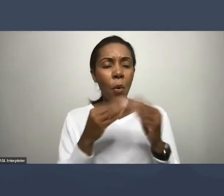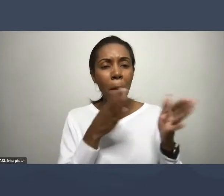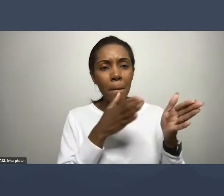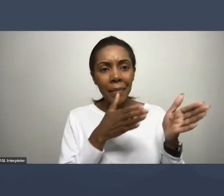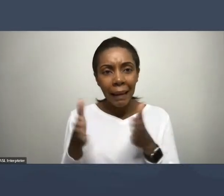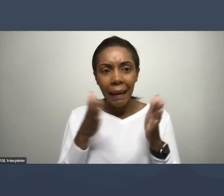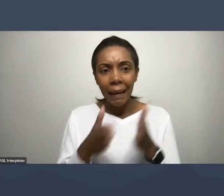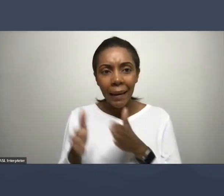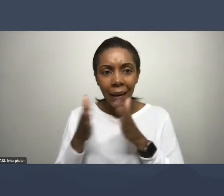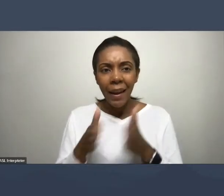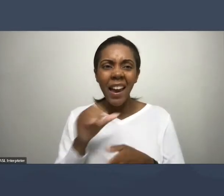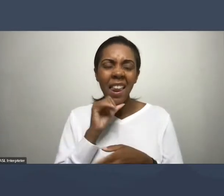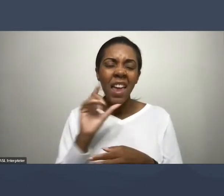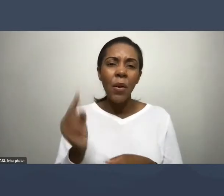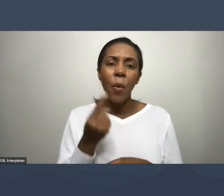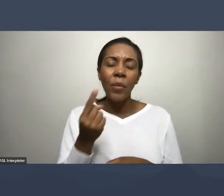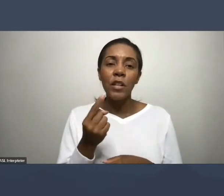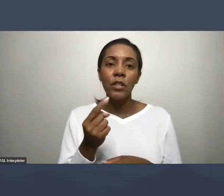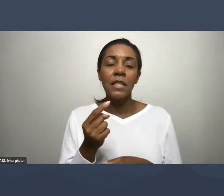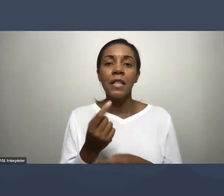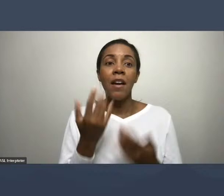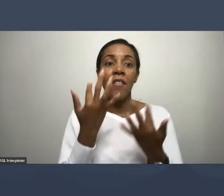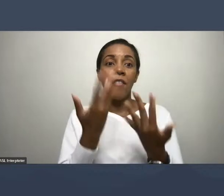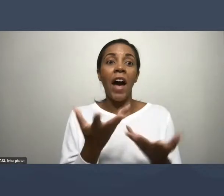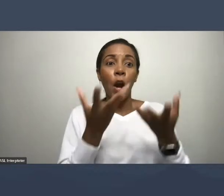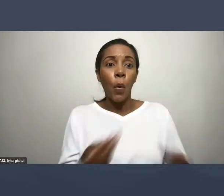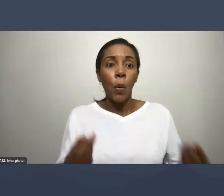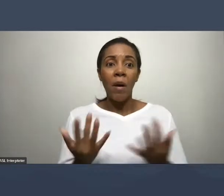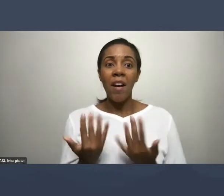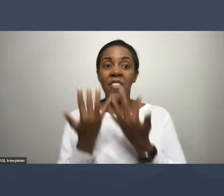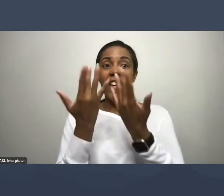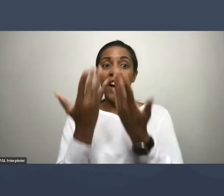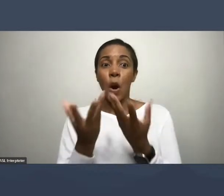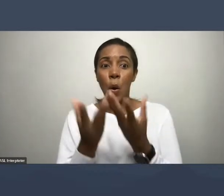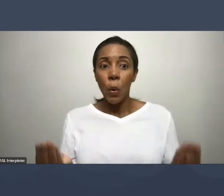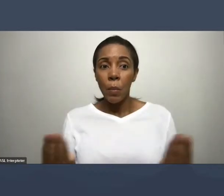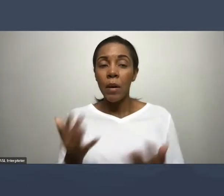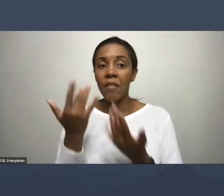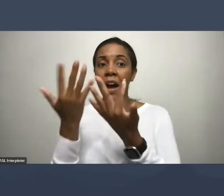just putting out fires. So with that being said,